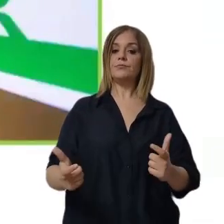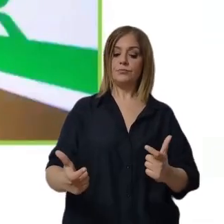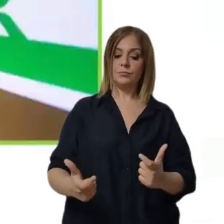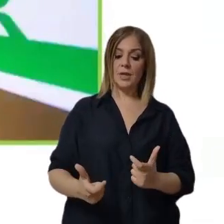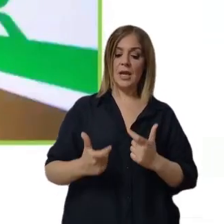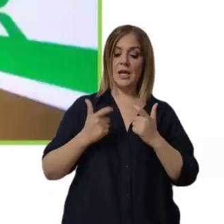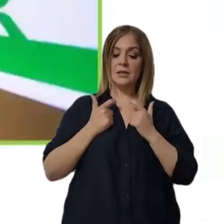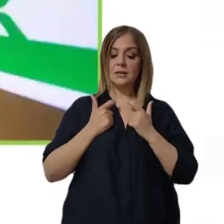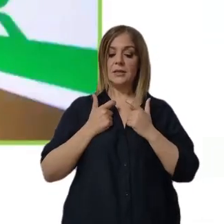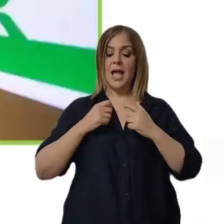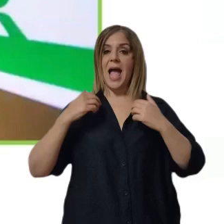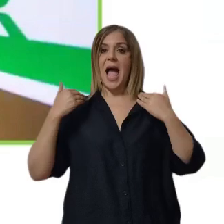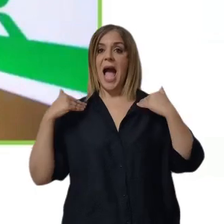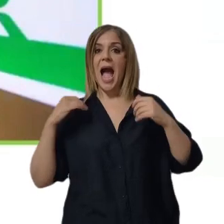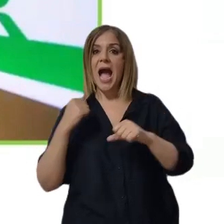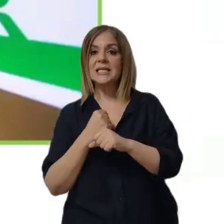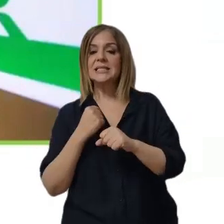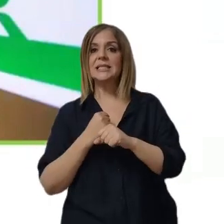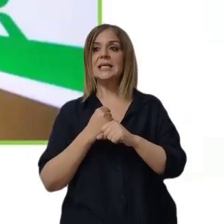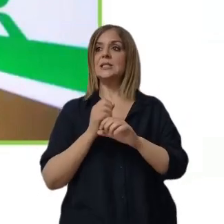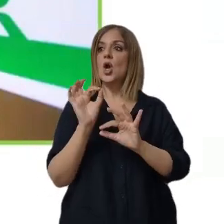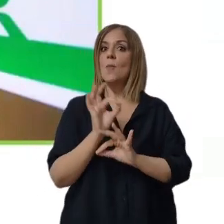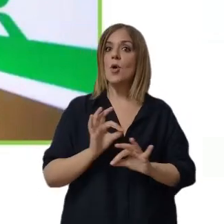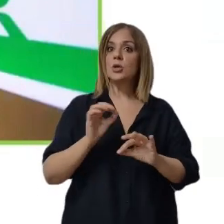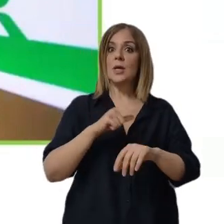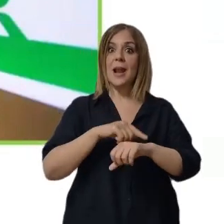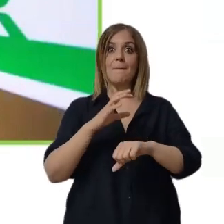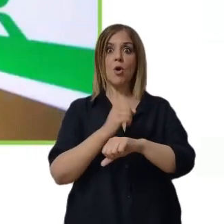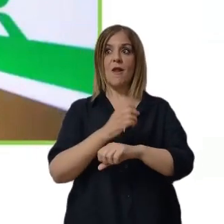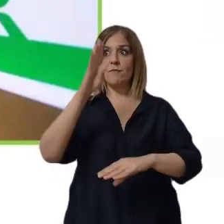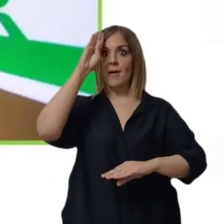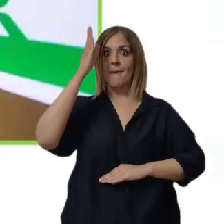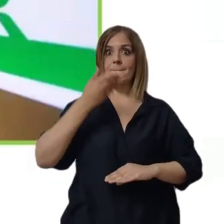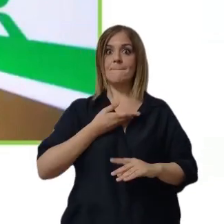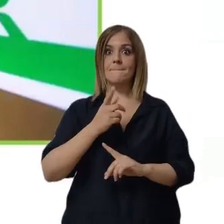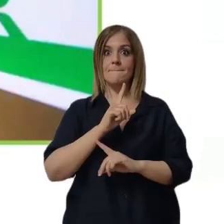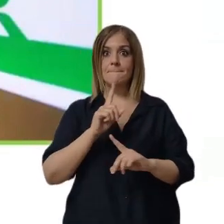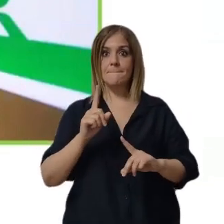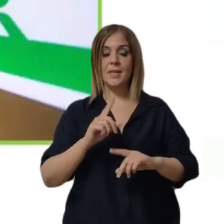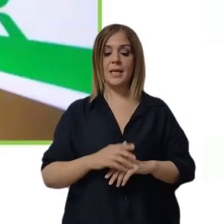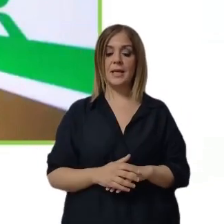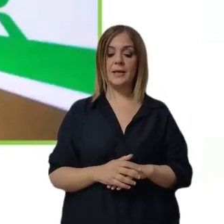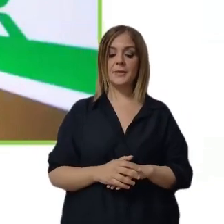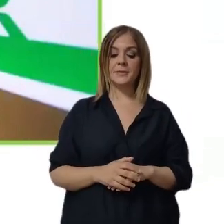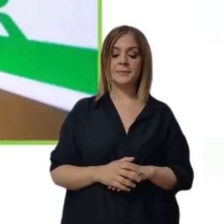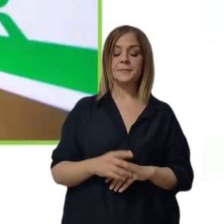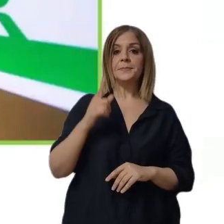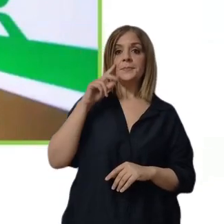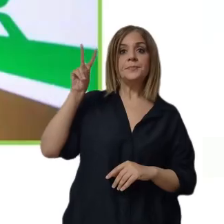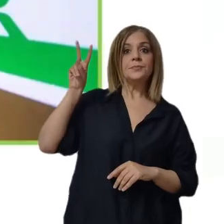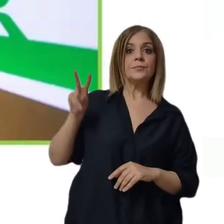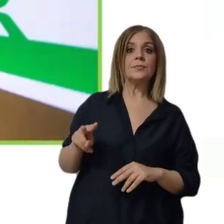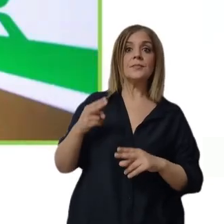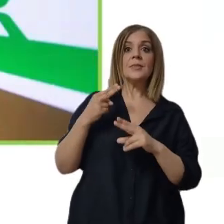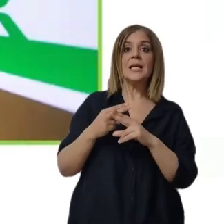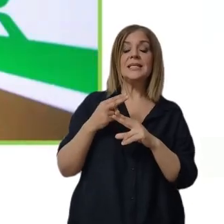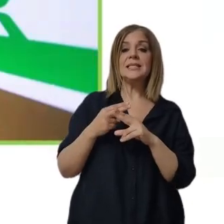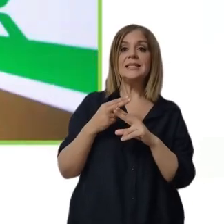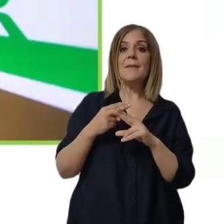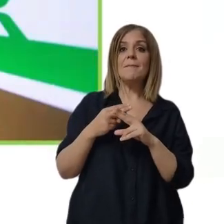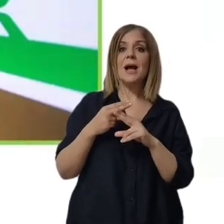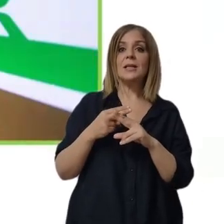Safety drills and workplace adaptation to prevent injuries. Here we want to highlight the importance